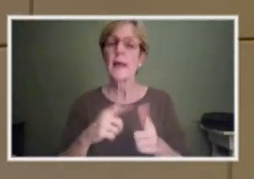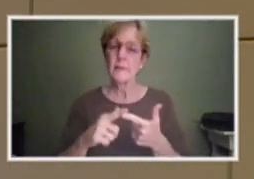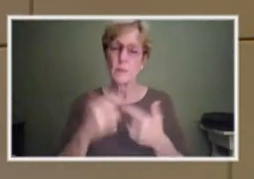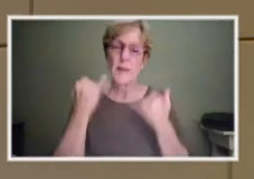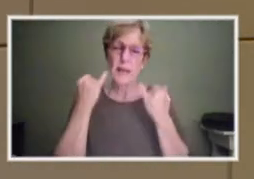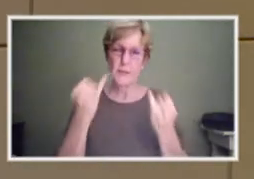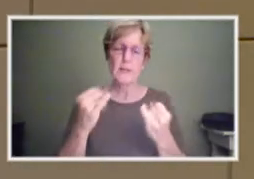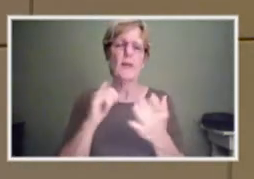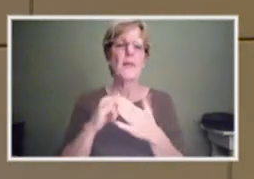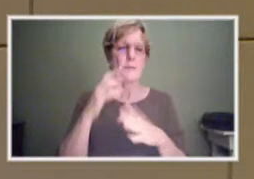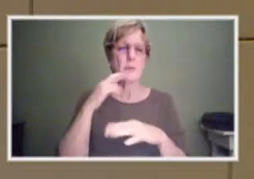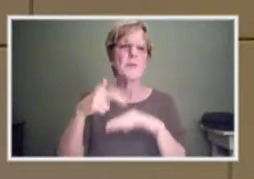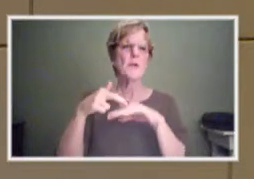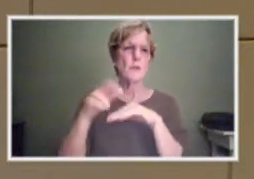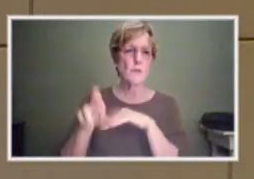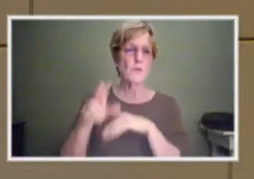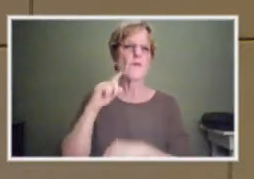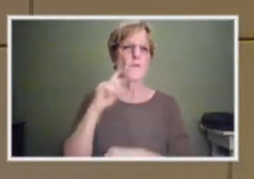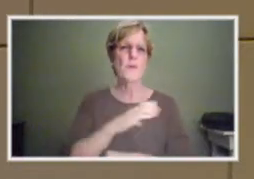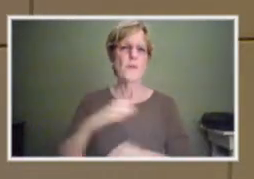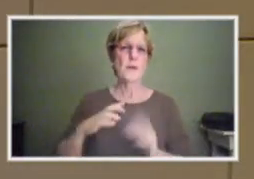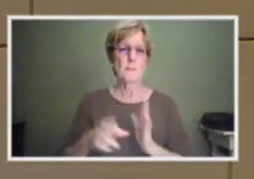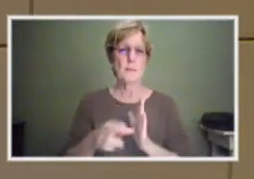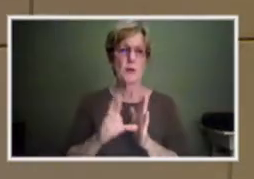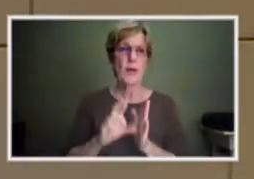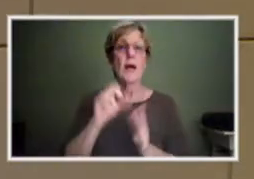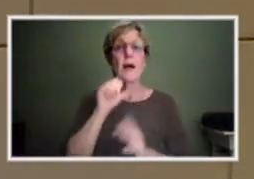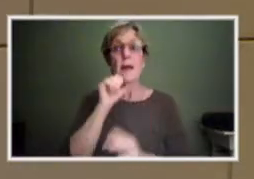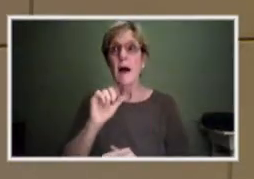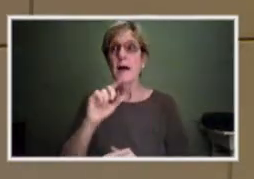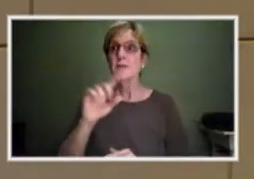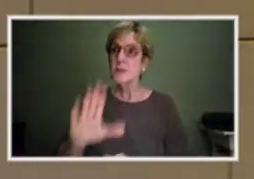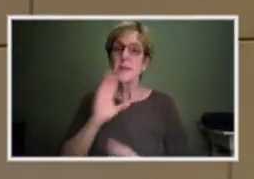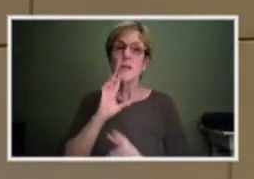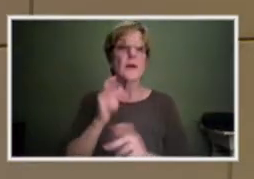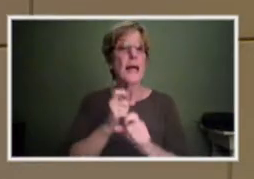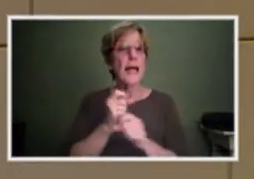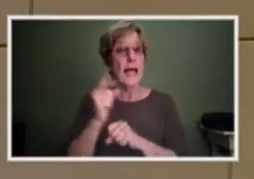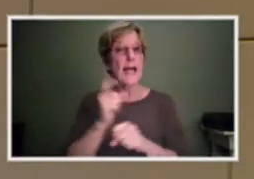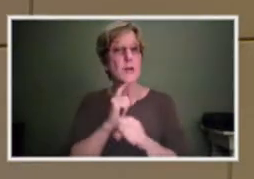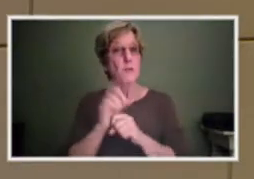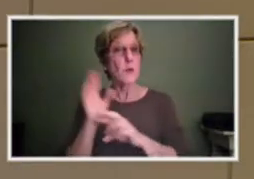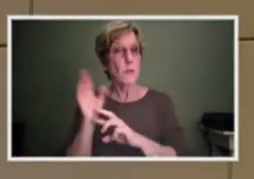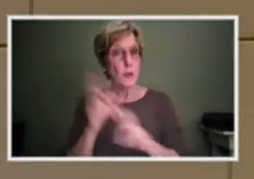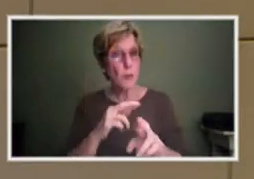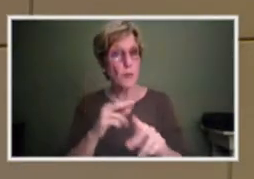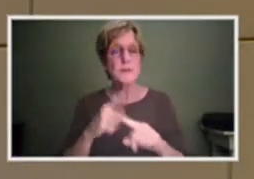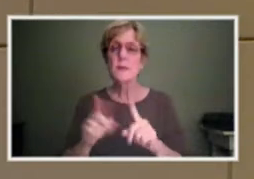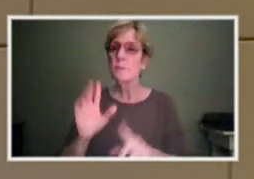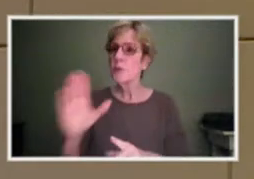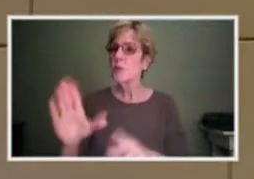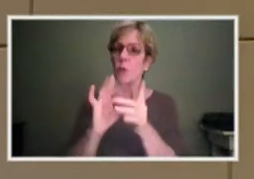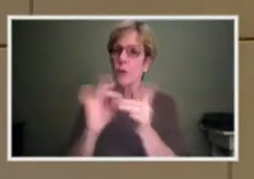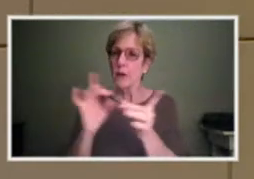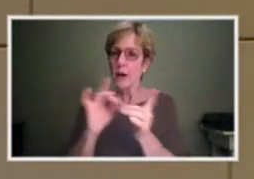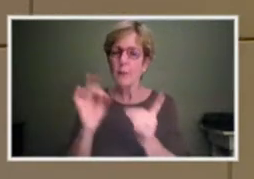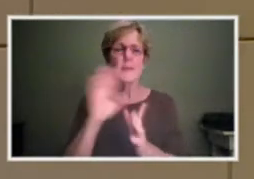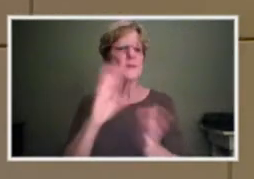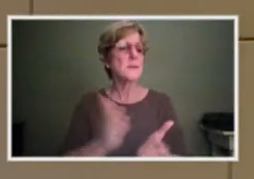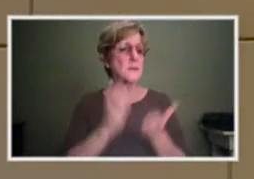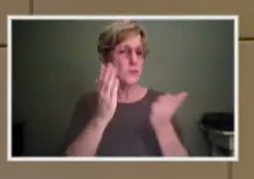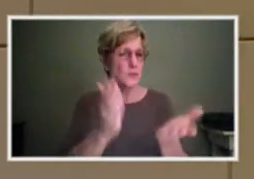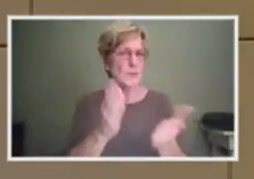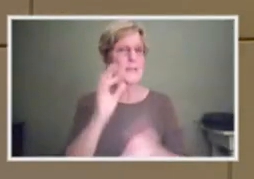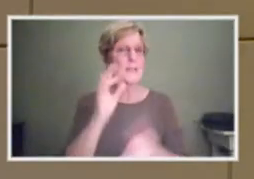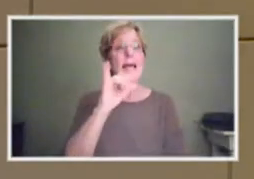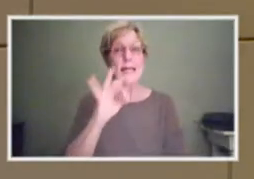referral for the committee review, not just the review of their annual reports, but your comments and suggestions for where, if there are